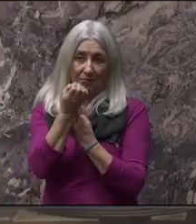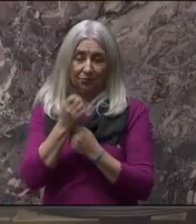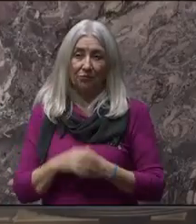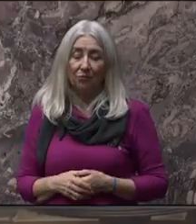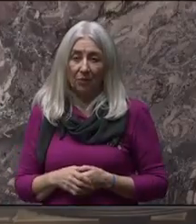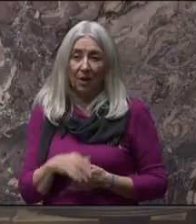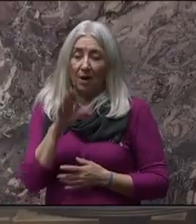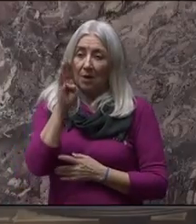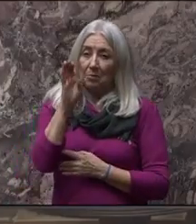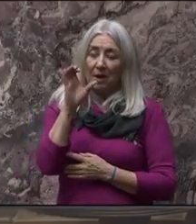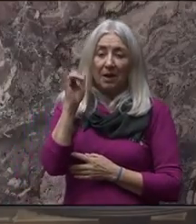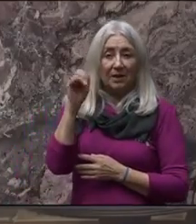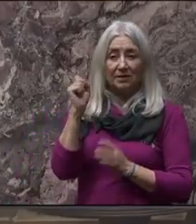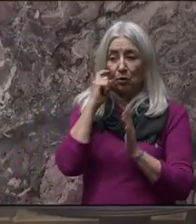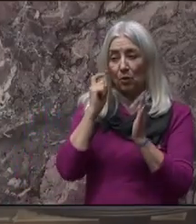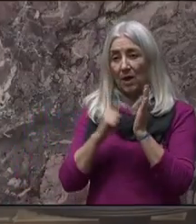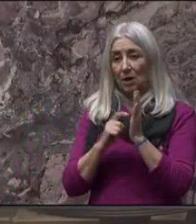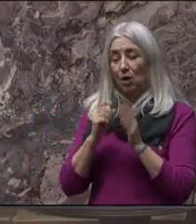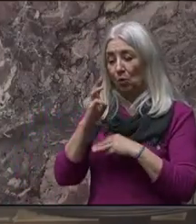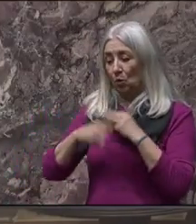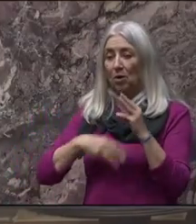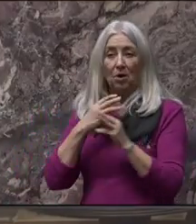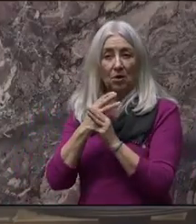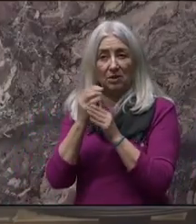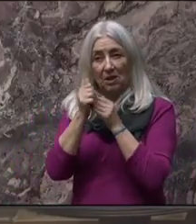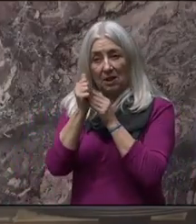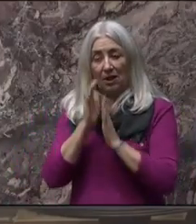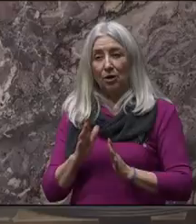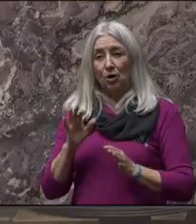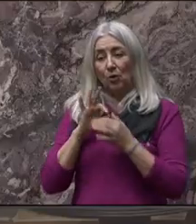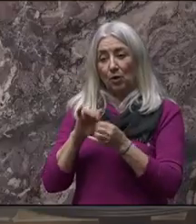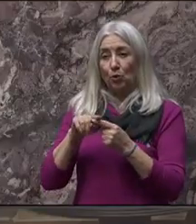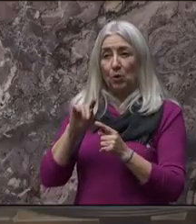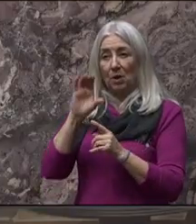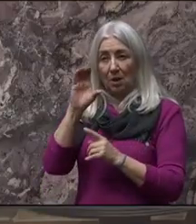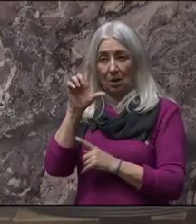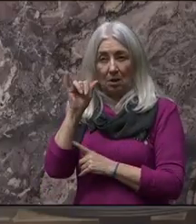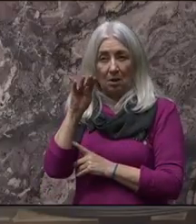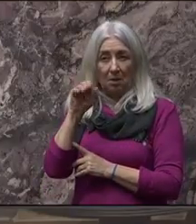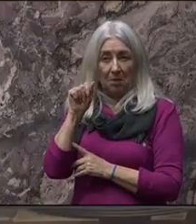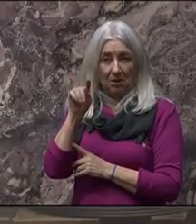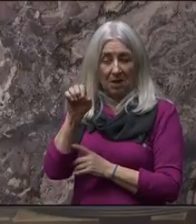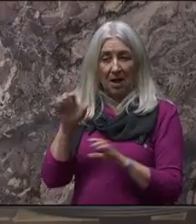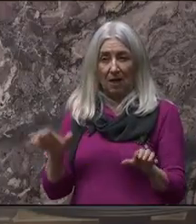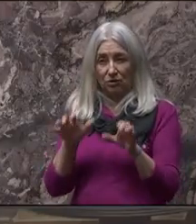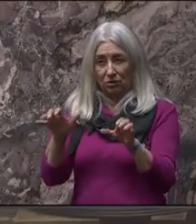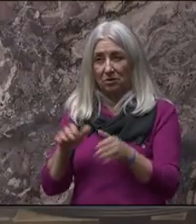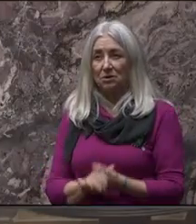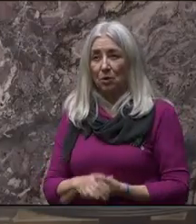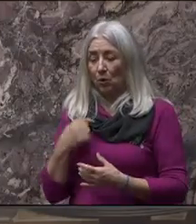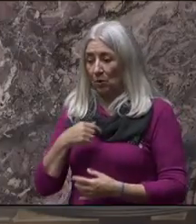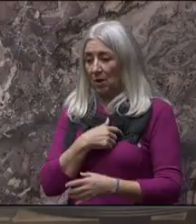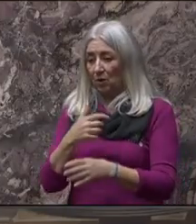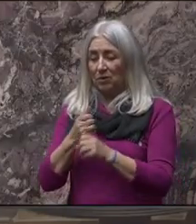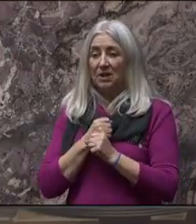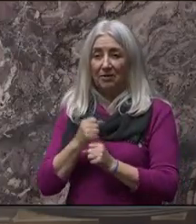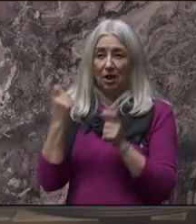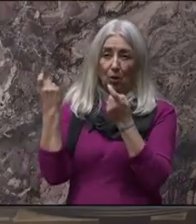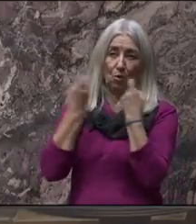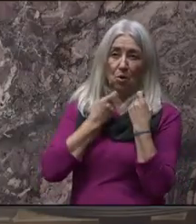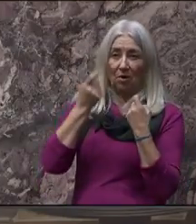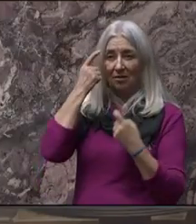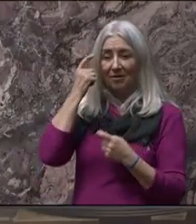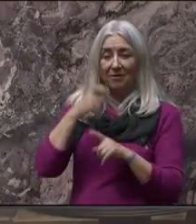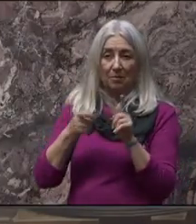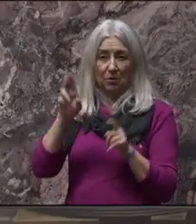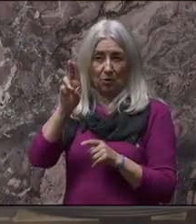BC is a recognized global leader on climate action, receiving the United Nations Lighthouse Award for our revenue-neutral